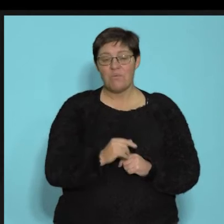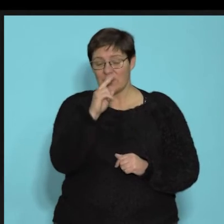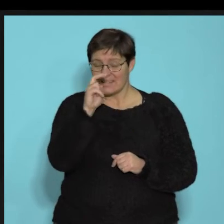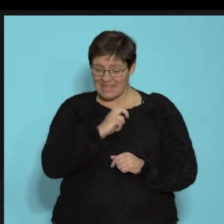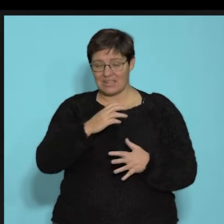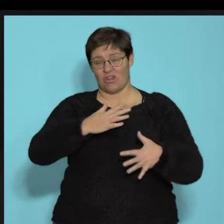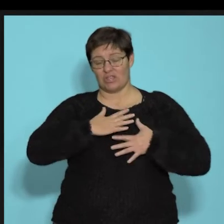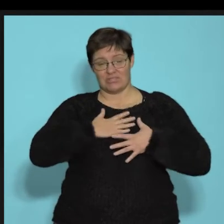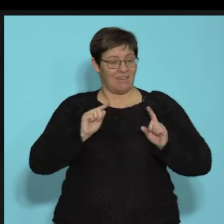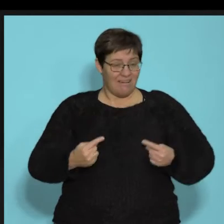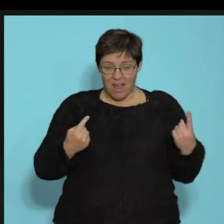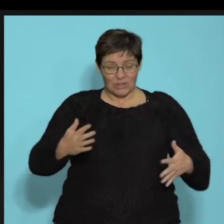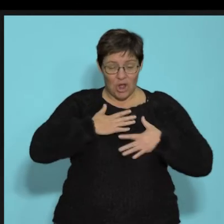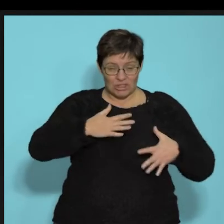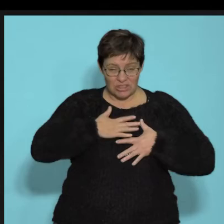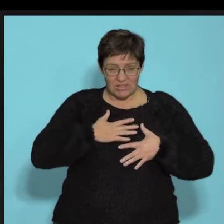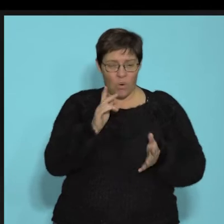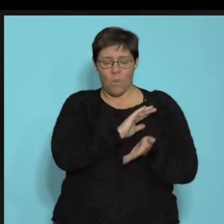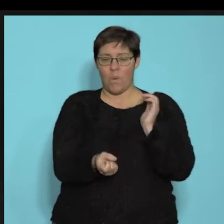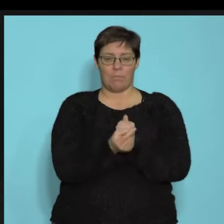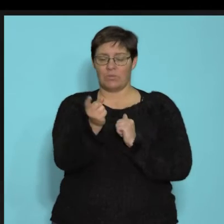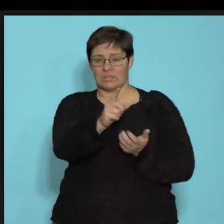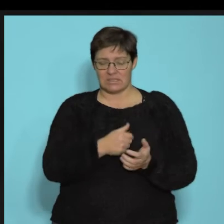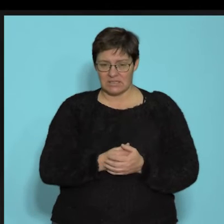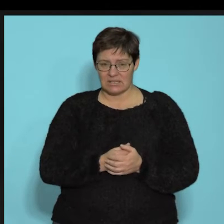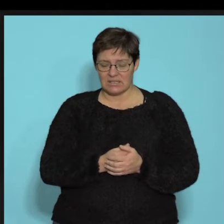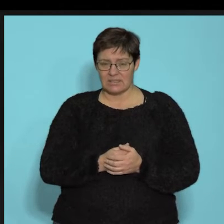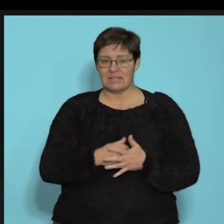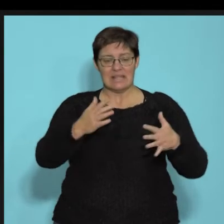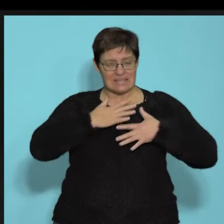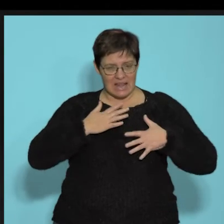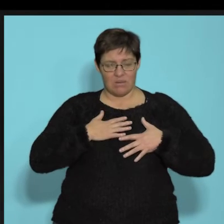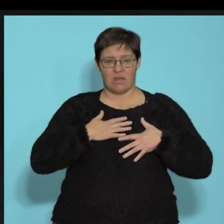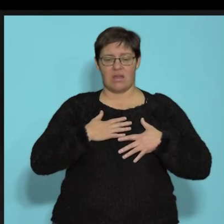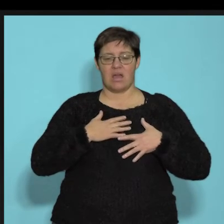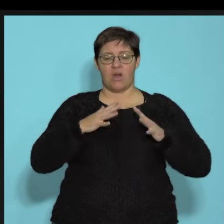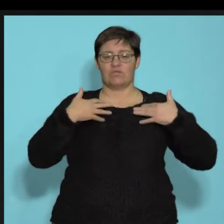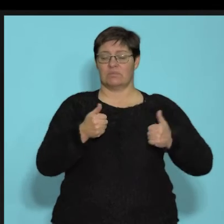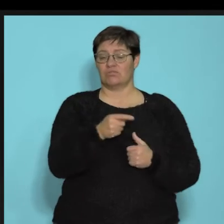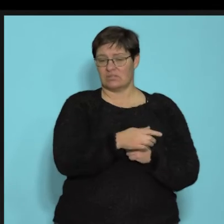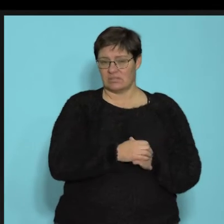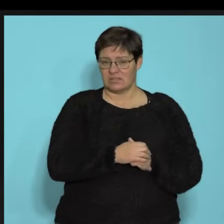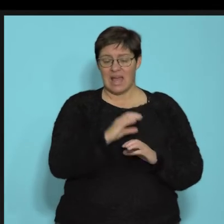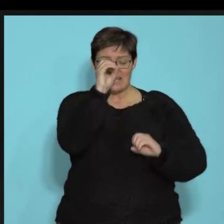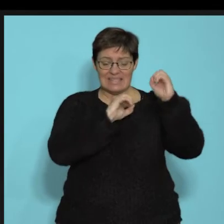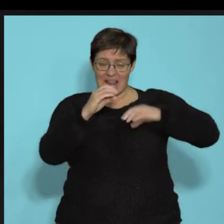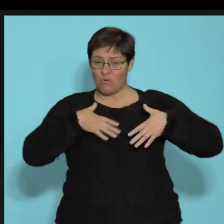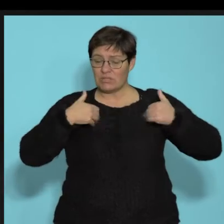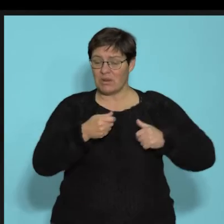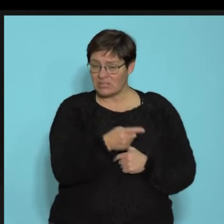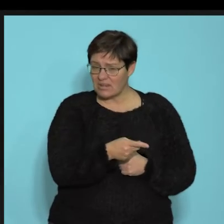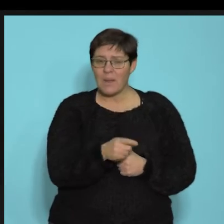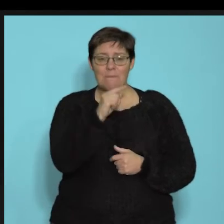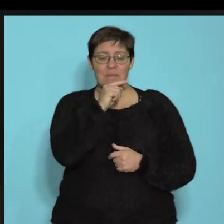I need oxygen. If I can't get oxygen, what's going to happen? Let's go back to cellular respiration. All right, what happens if